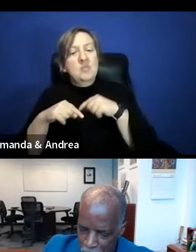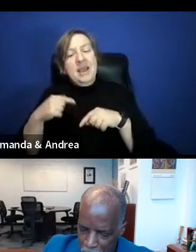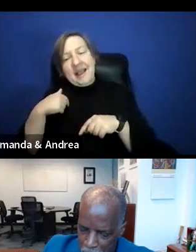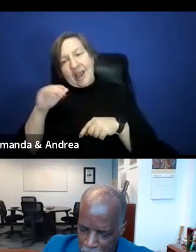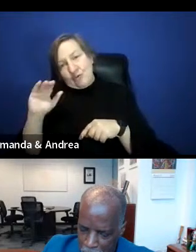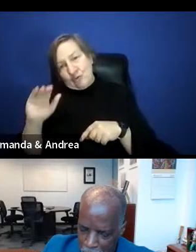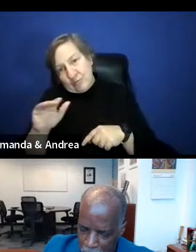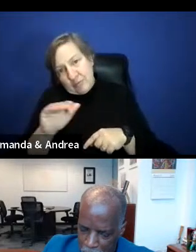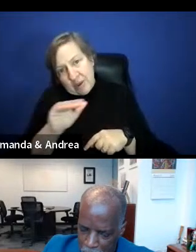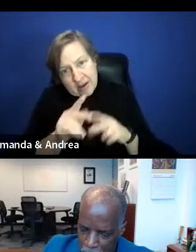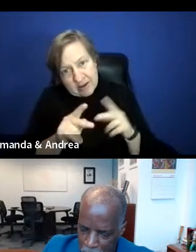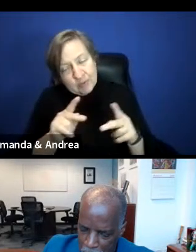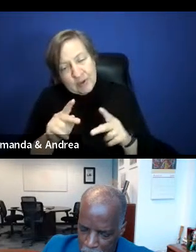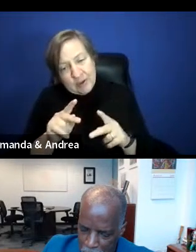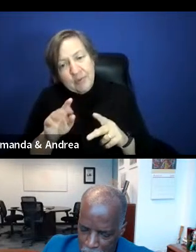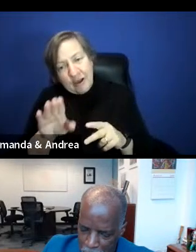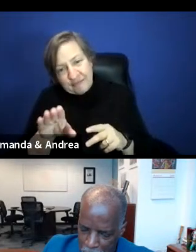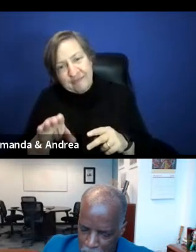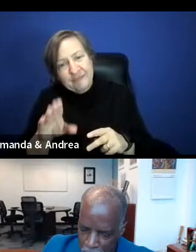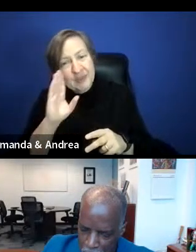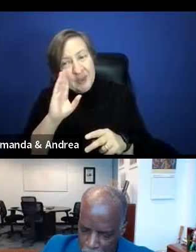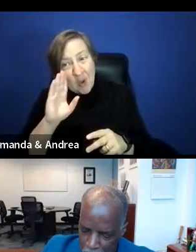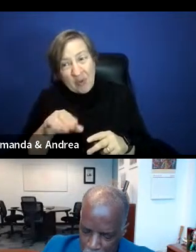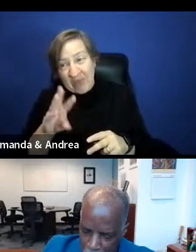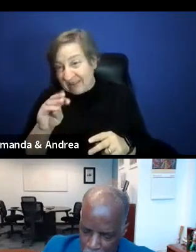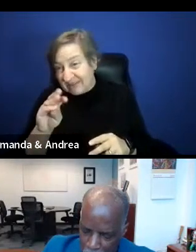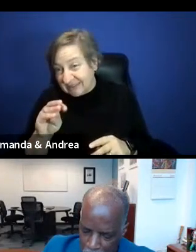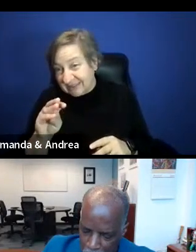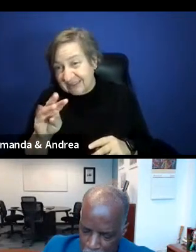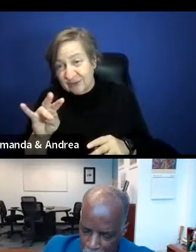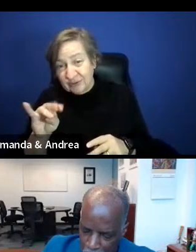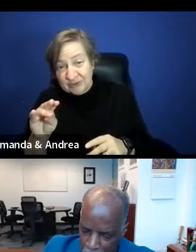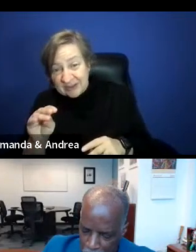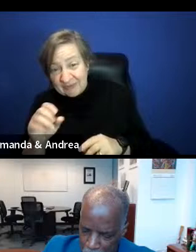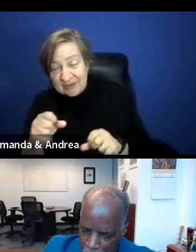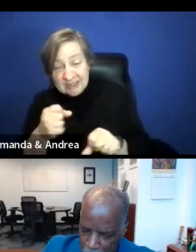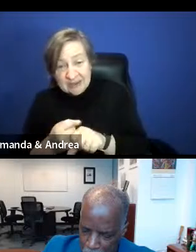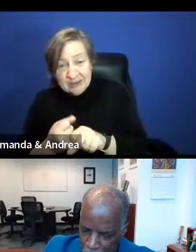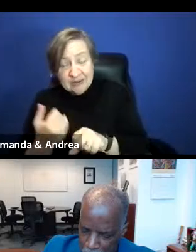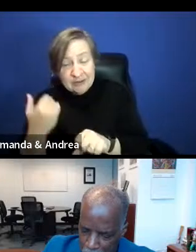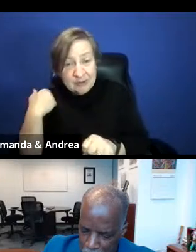people that, you know, 60, 70 years ago,